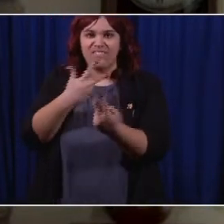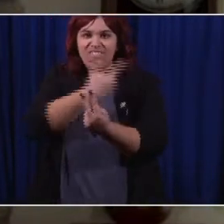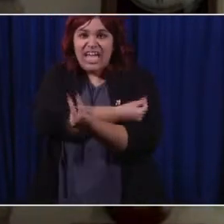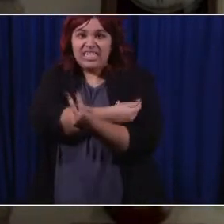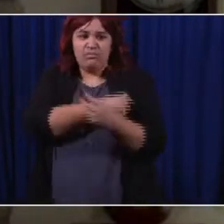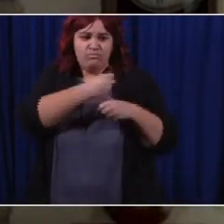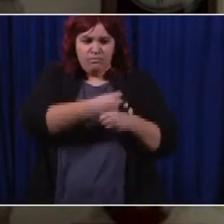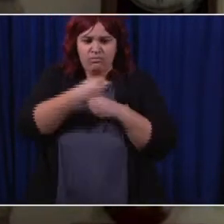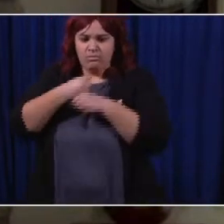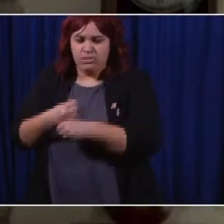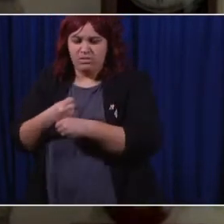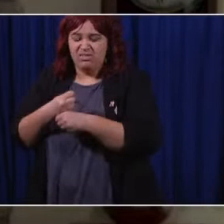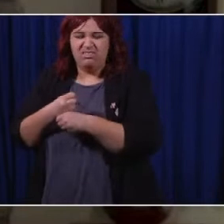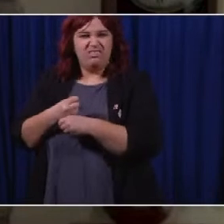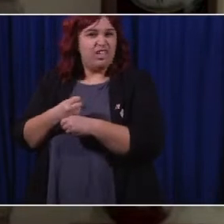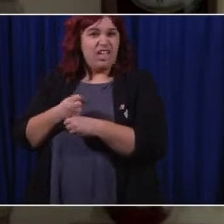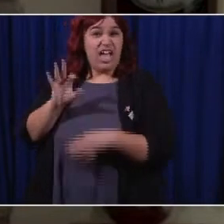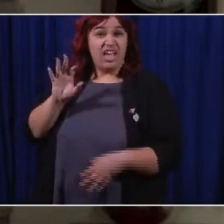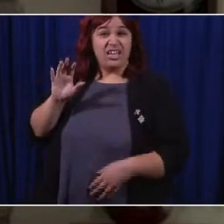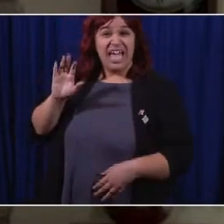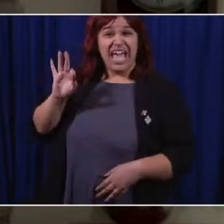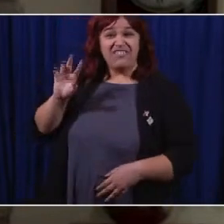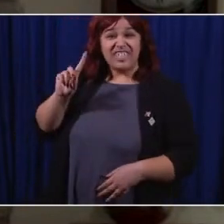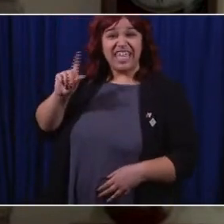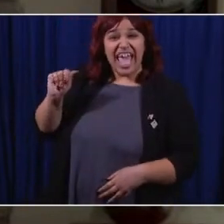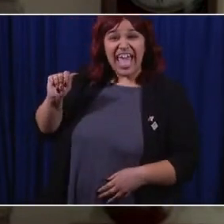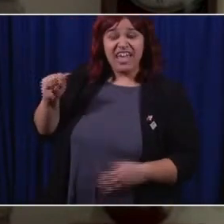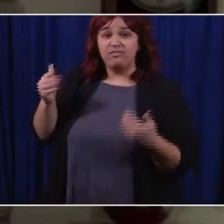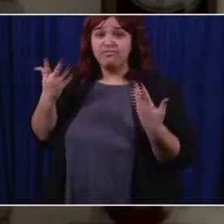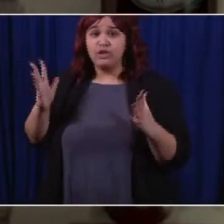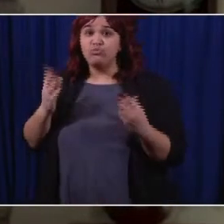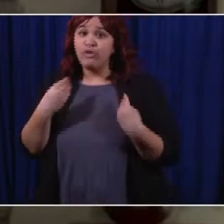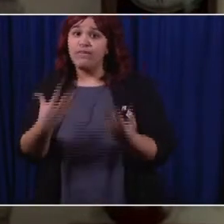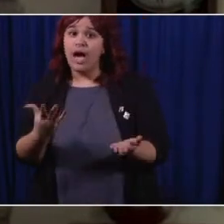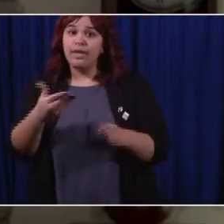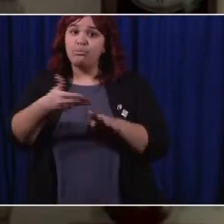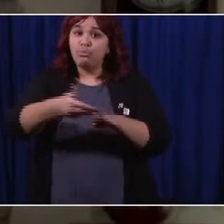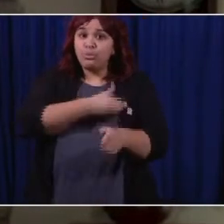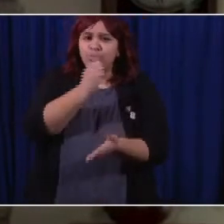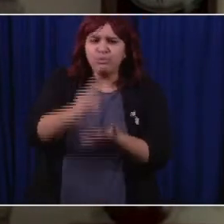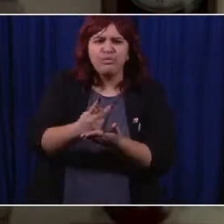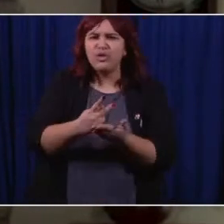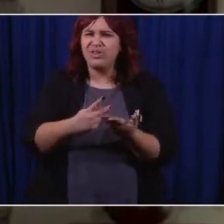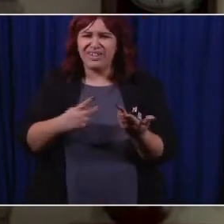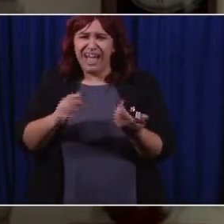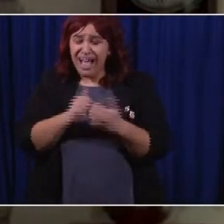Yeah, Marty, I don't think we've got a clear answer on that.